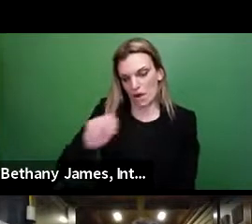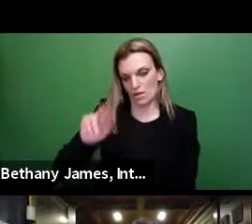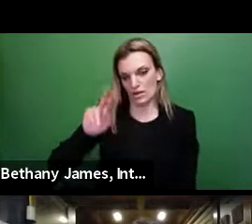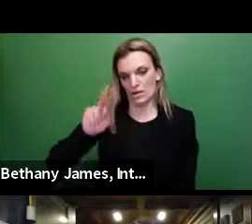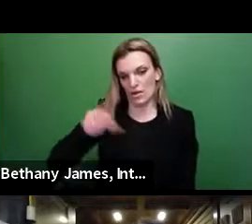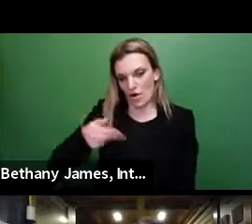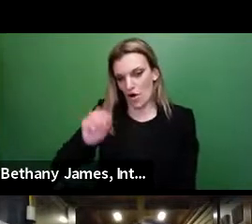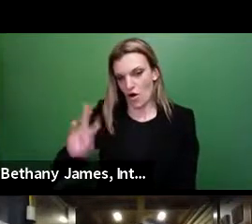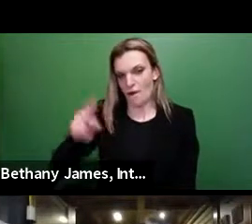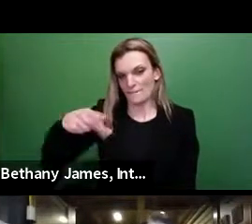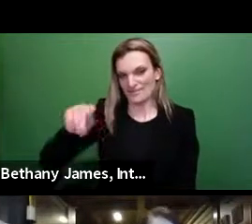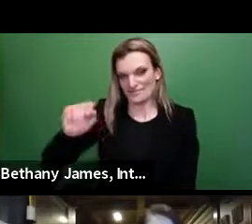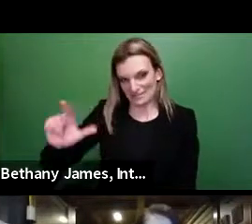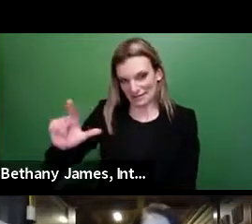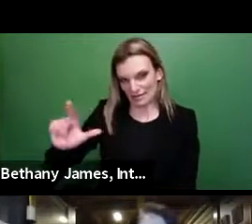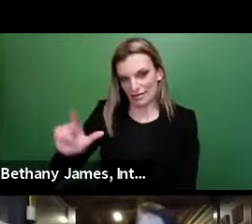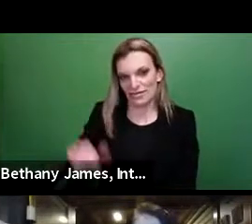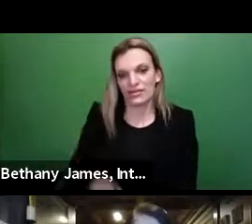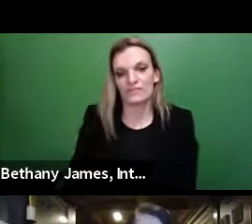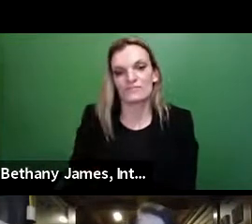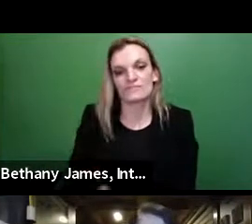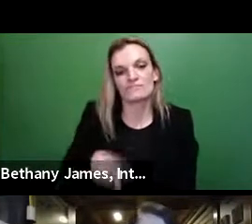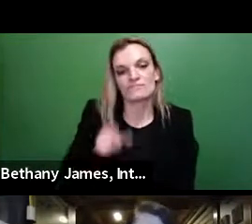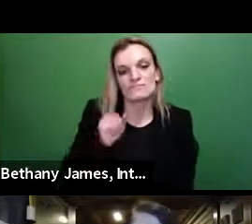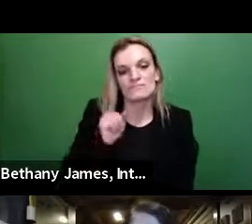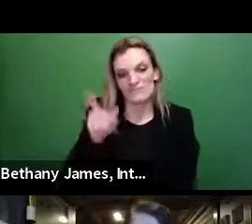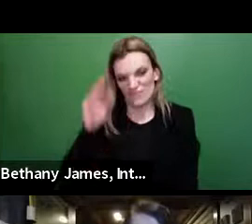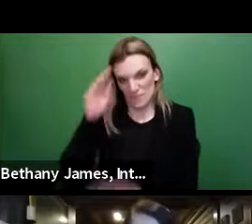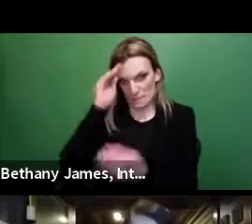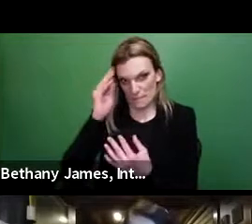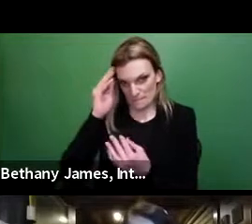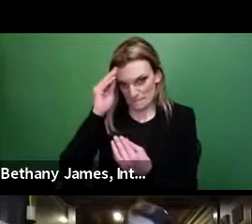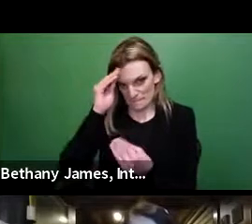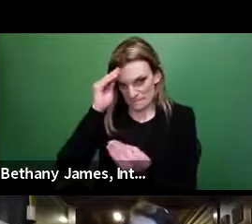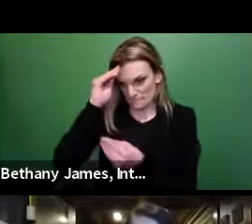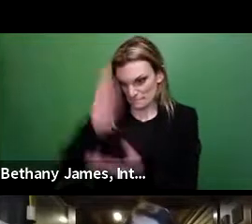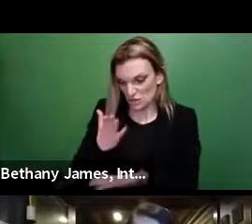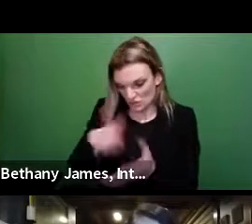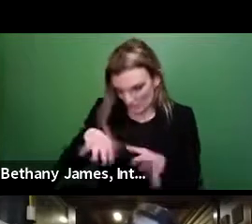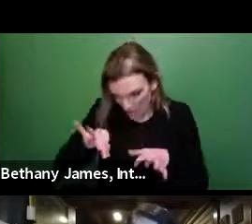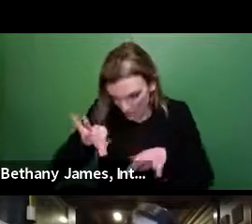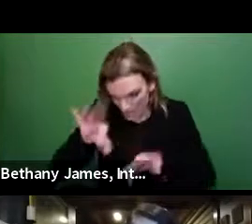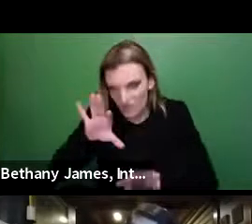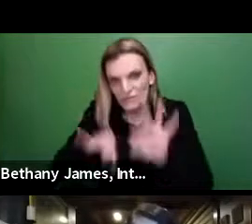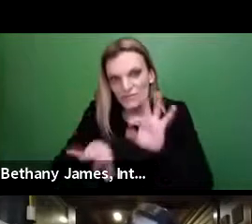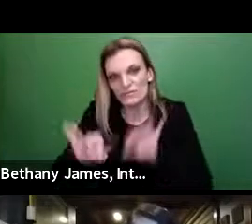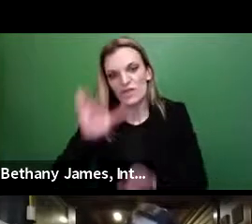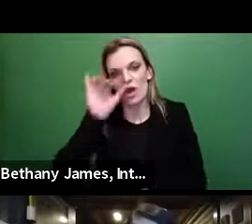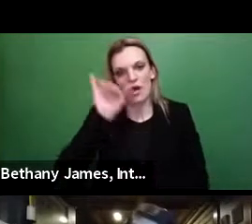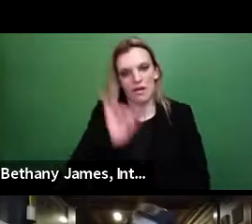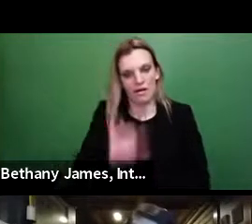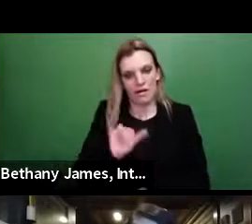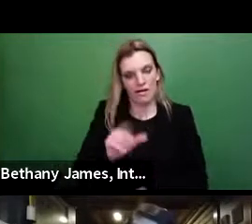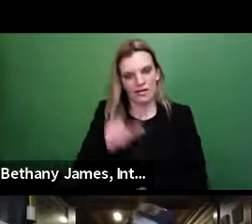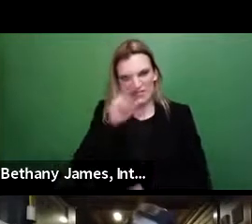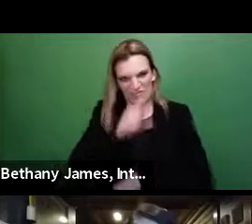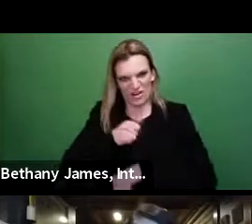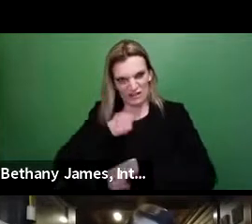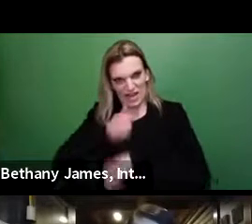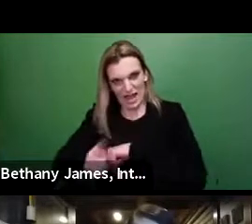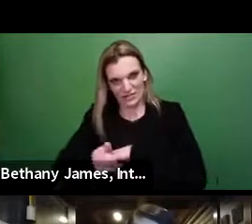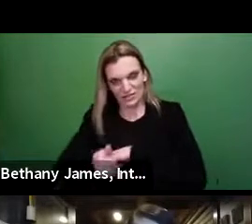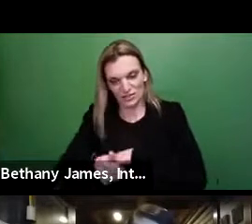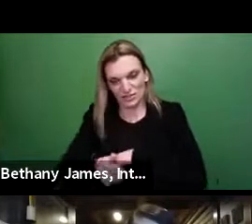War Office was misled the Supreme Court with false allegations of espionage